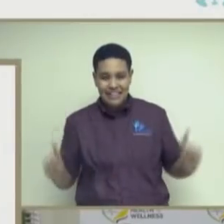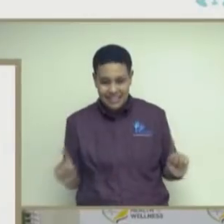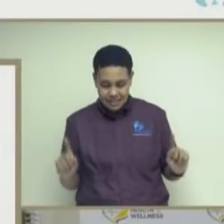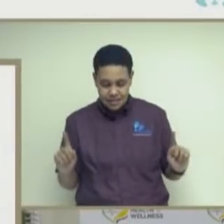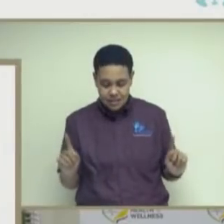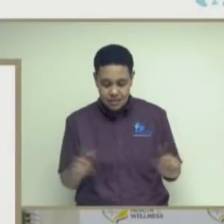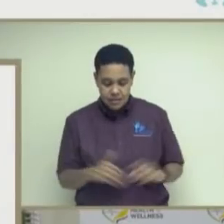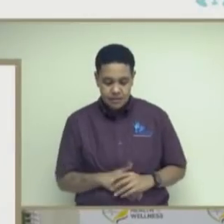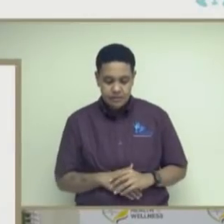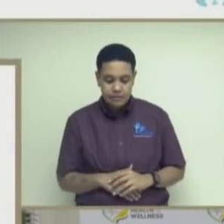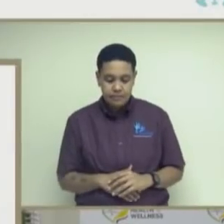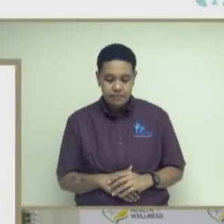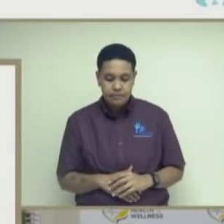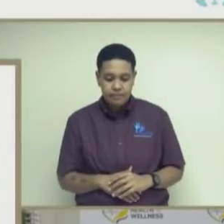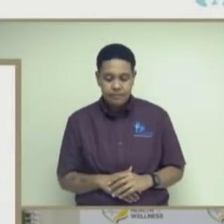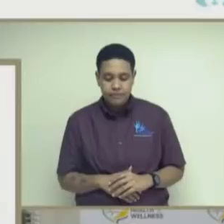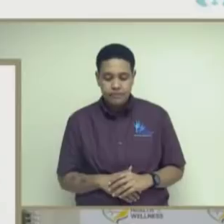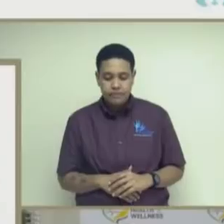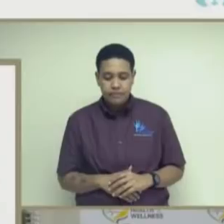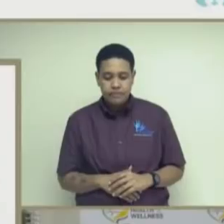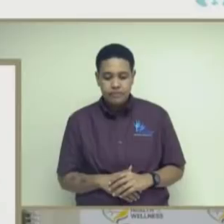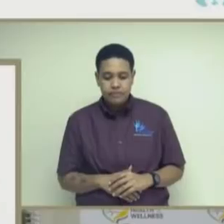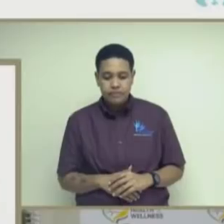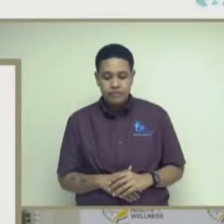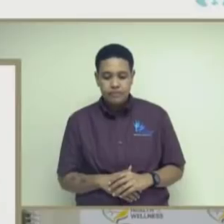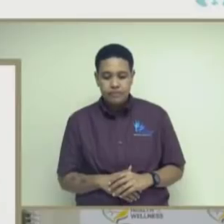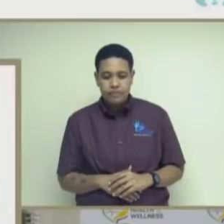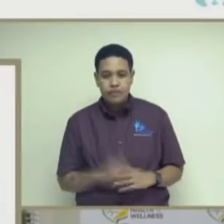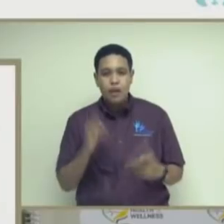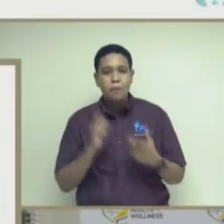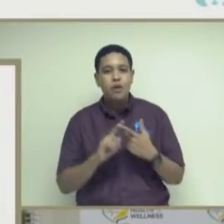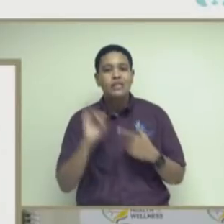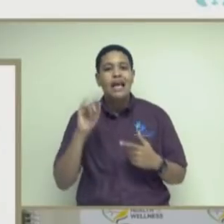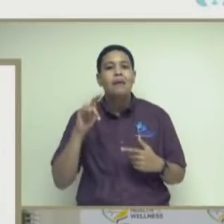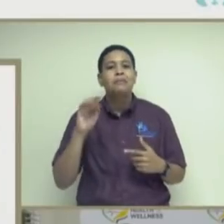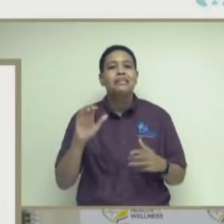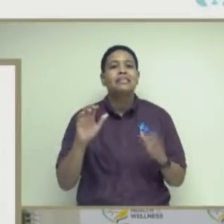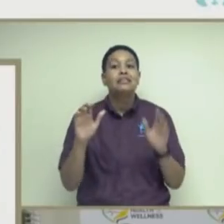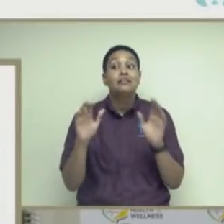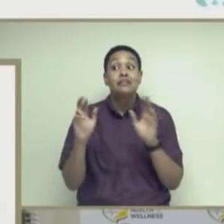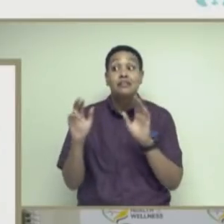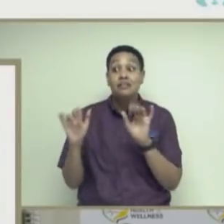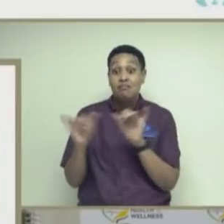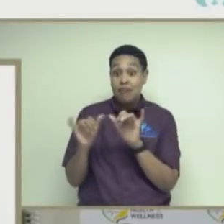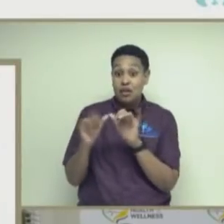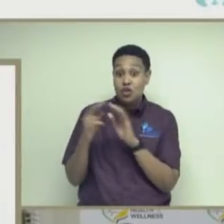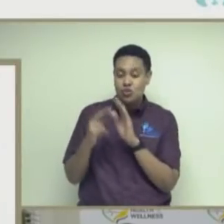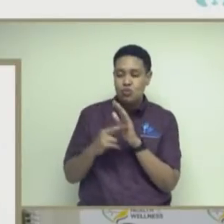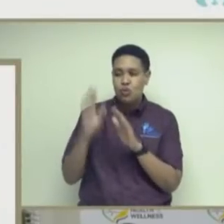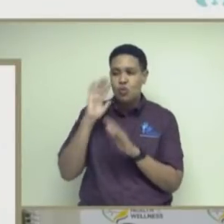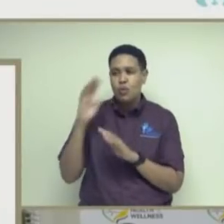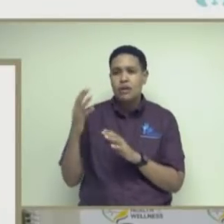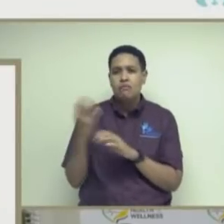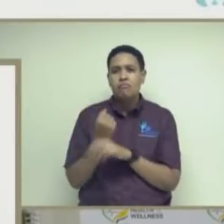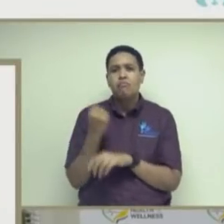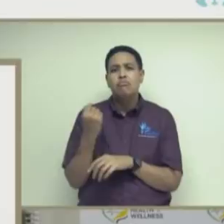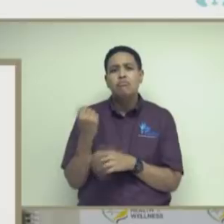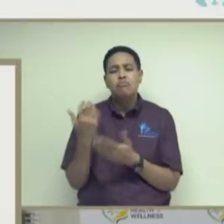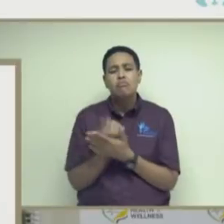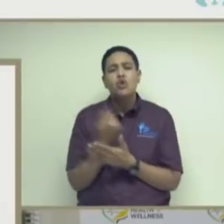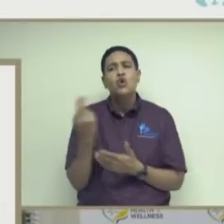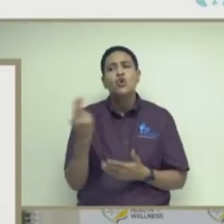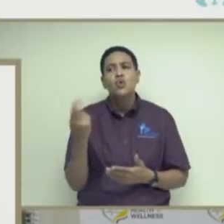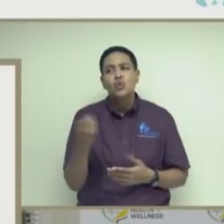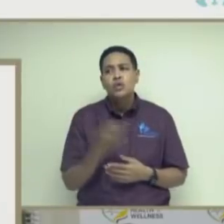and also for all of the IPC measures that are to be utilized. We